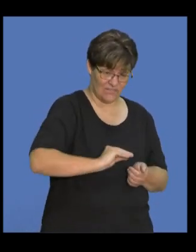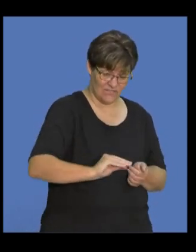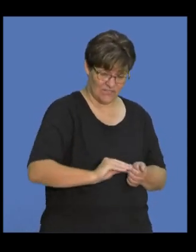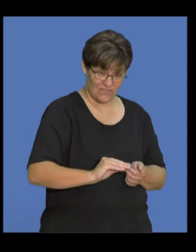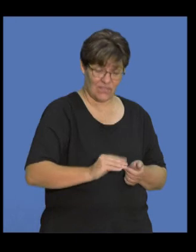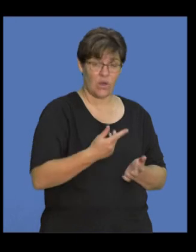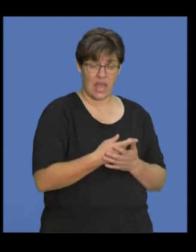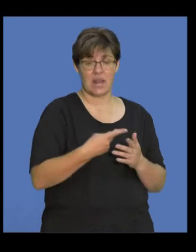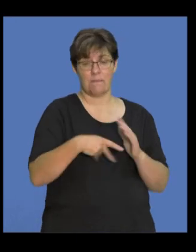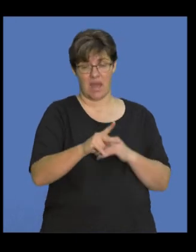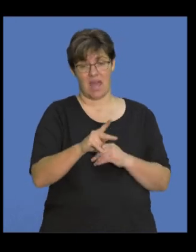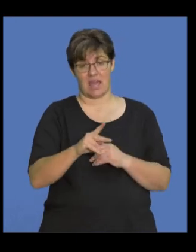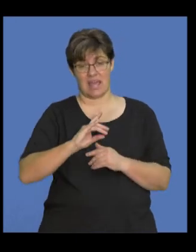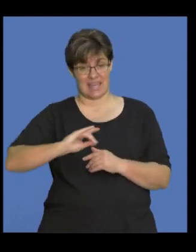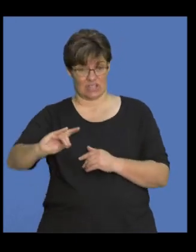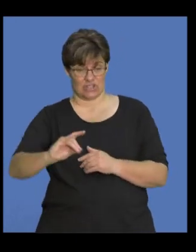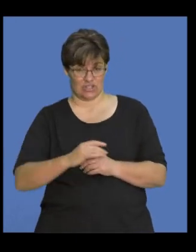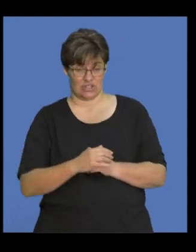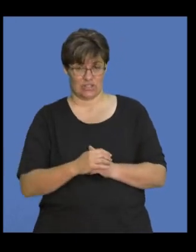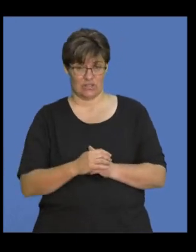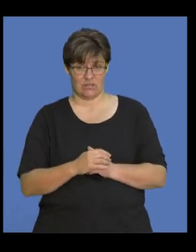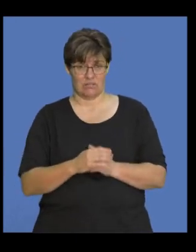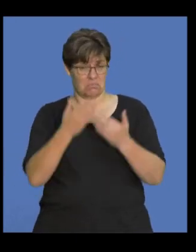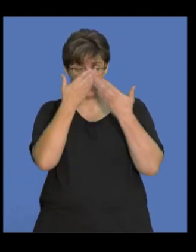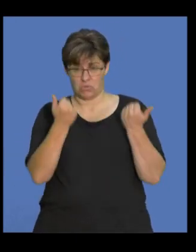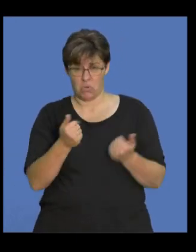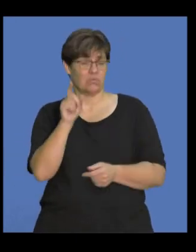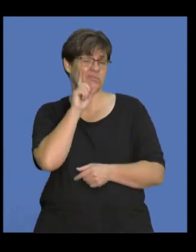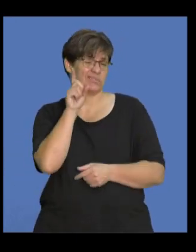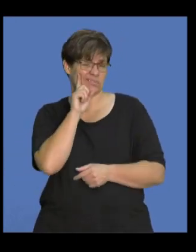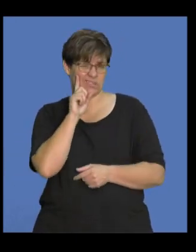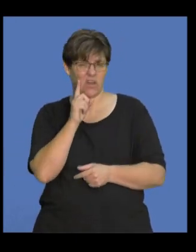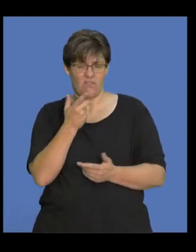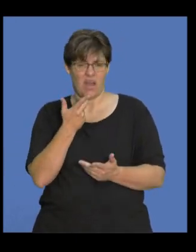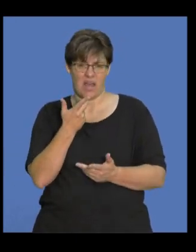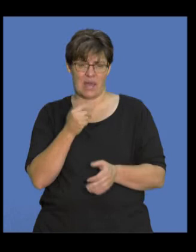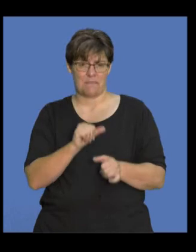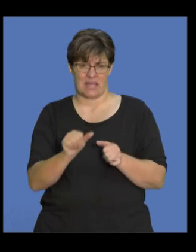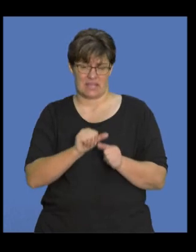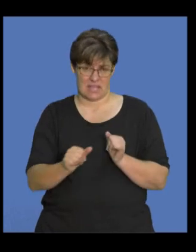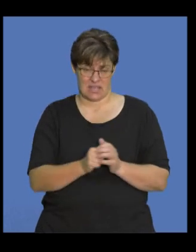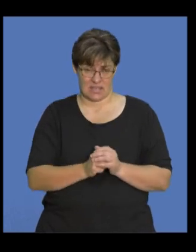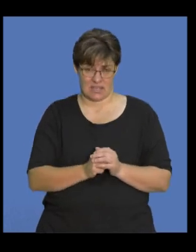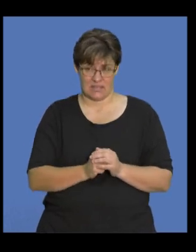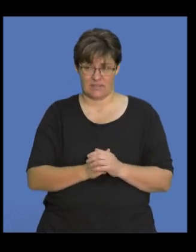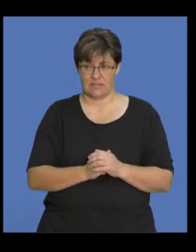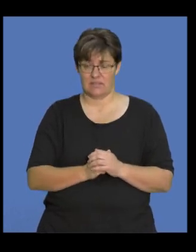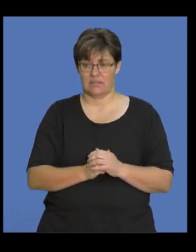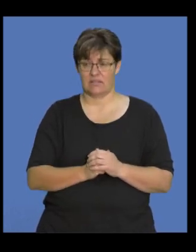be able to buy the notebook for cash? We don't know. Let's see if it is actually better for him to do